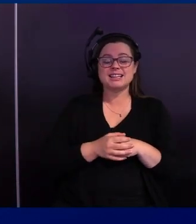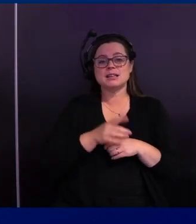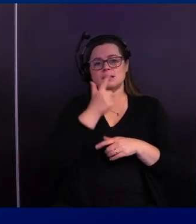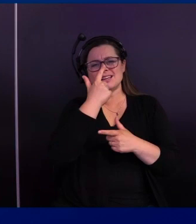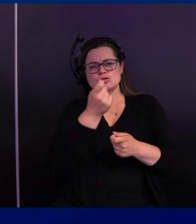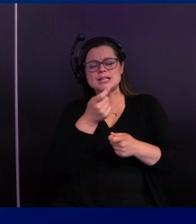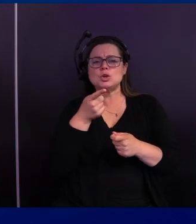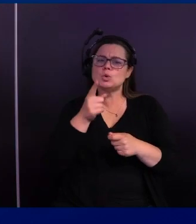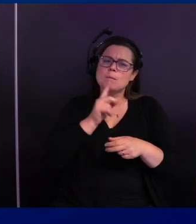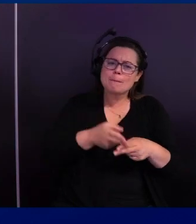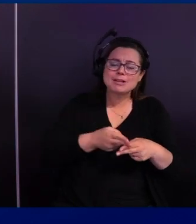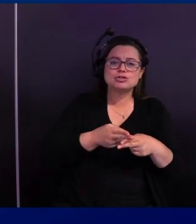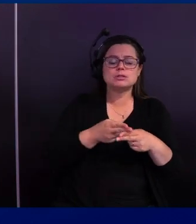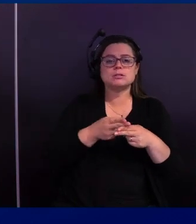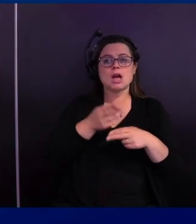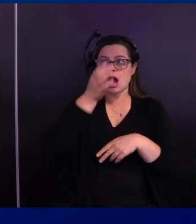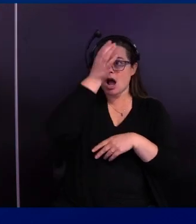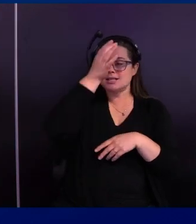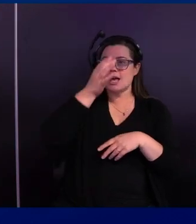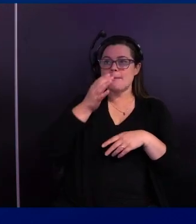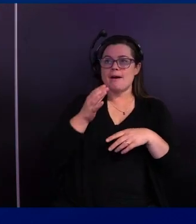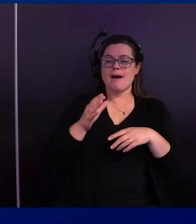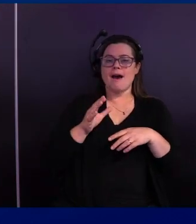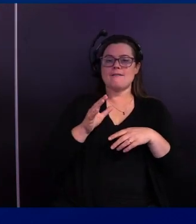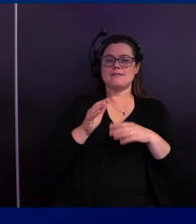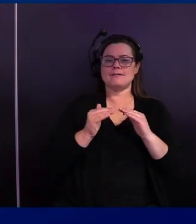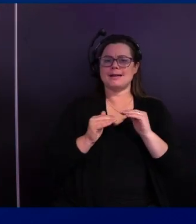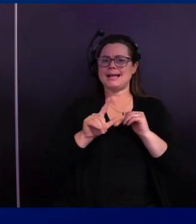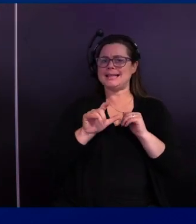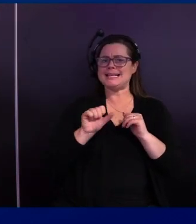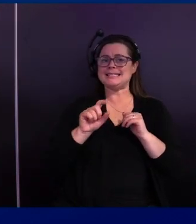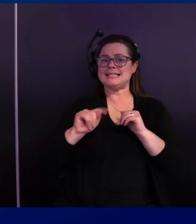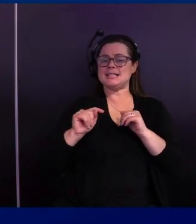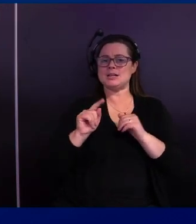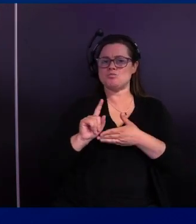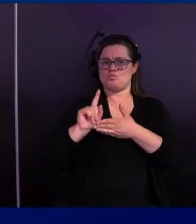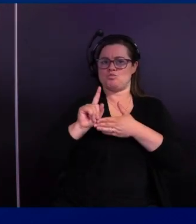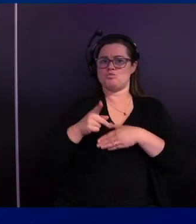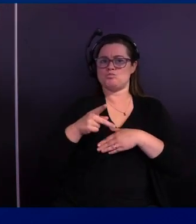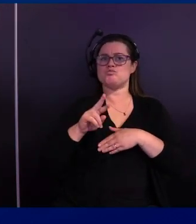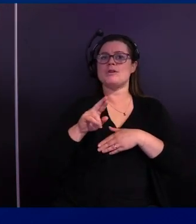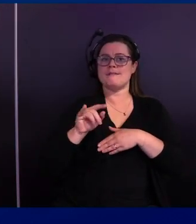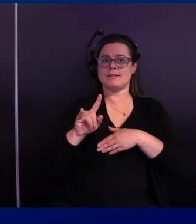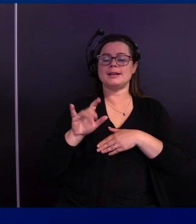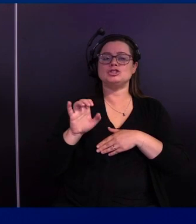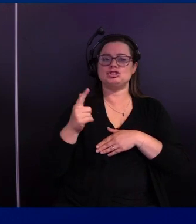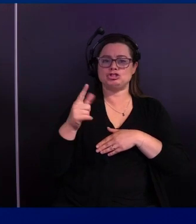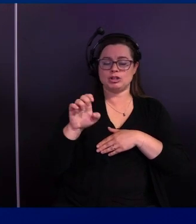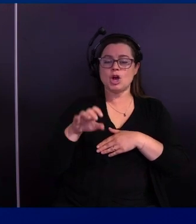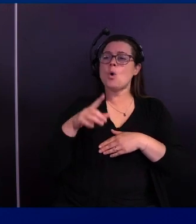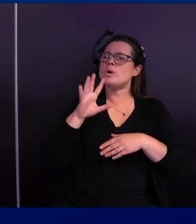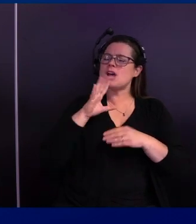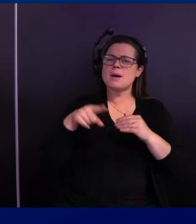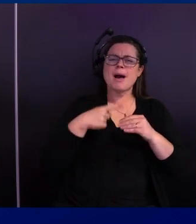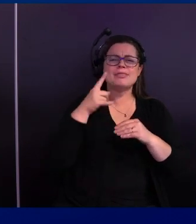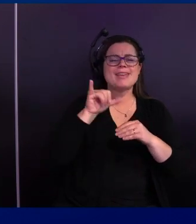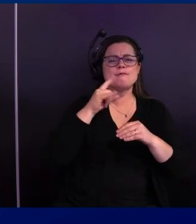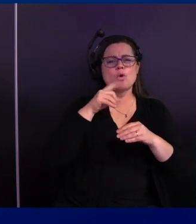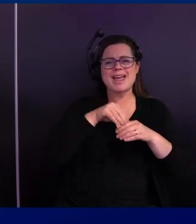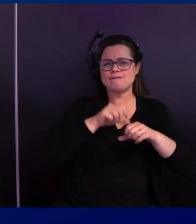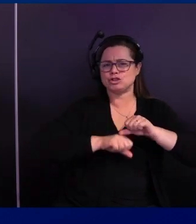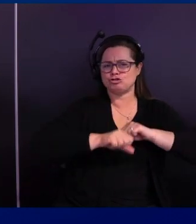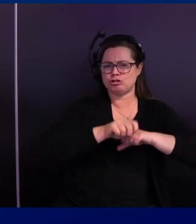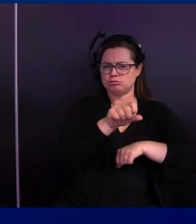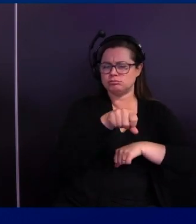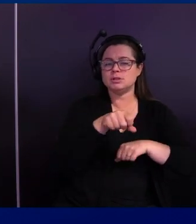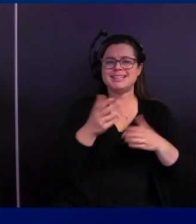the concept of least privileged. As an SA, we talk to our customers about that for infrastructure, but it's also important